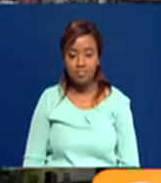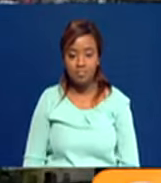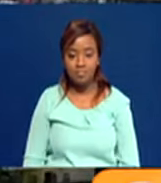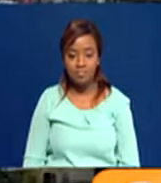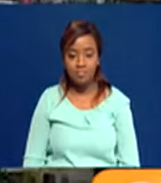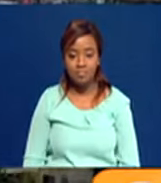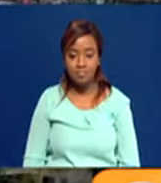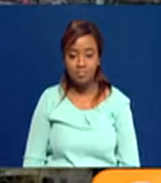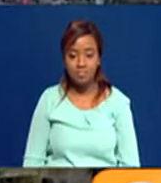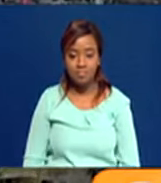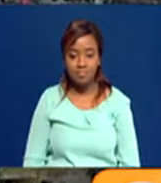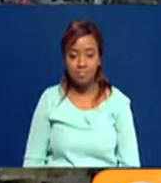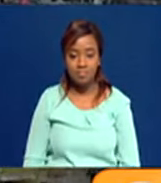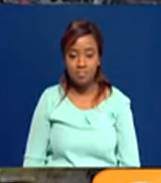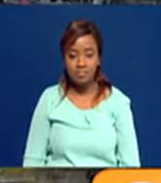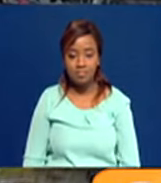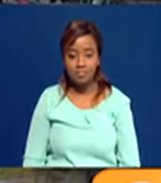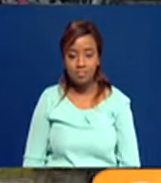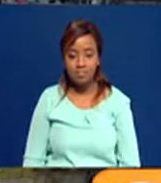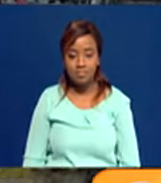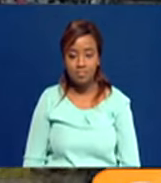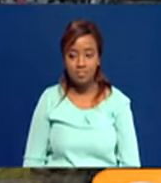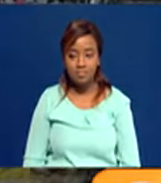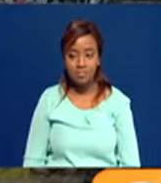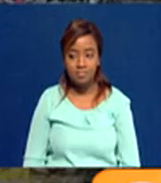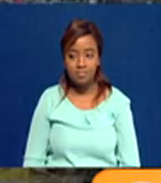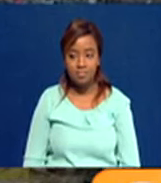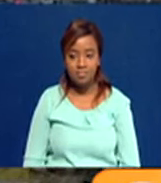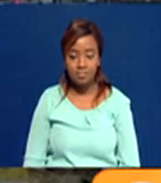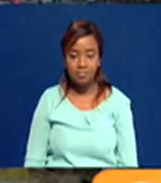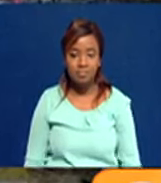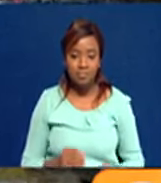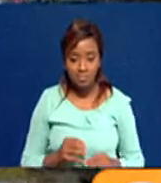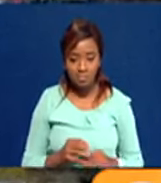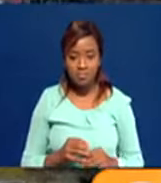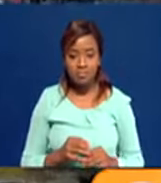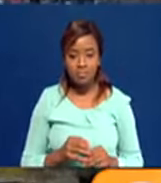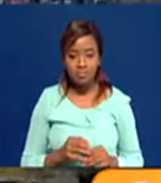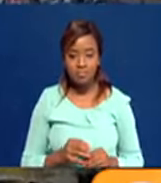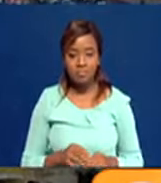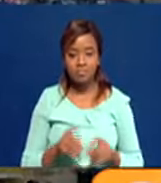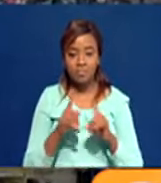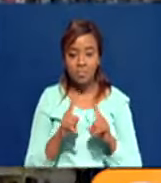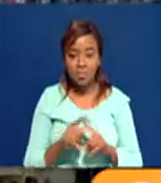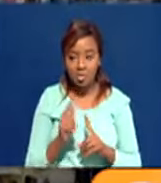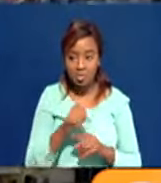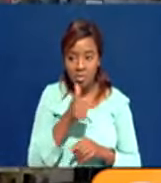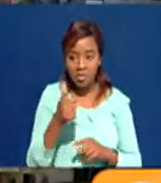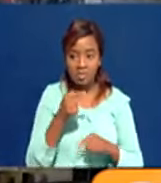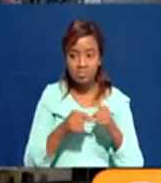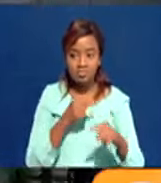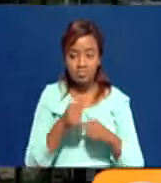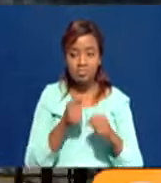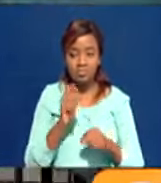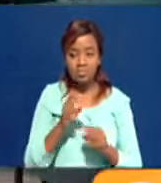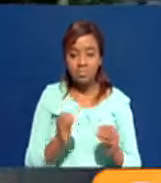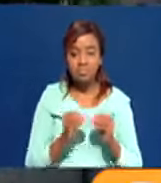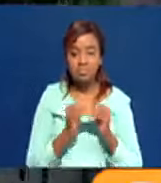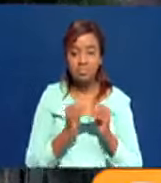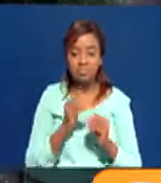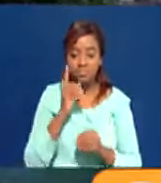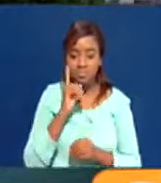present a thumbprint. The parties involved must appear before their area deputy county commissioner. The parties must also appear before a land valuer